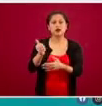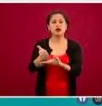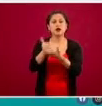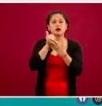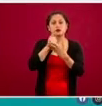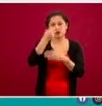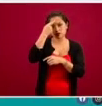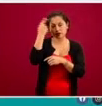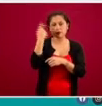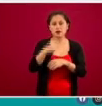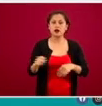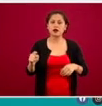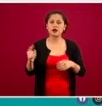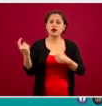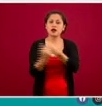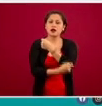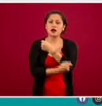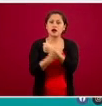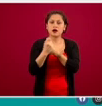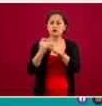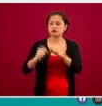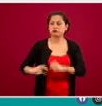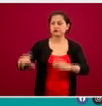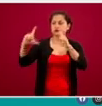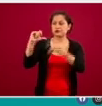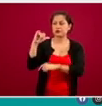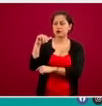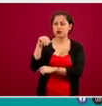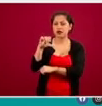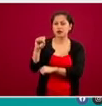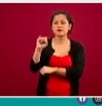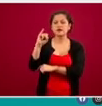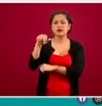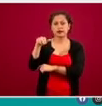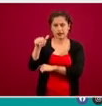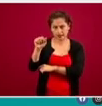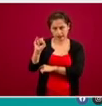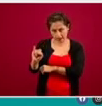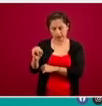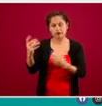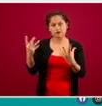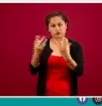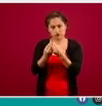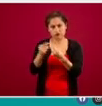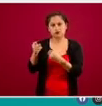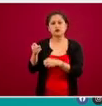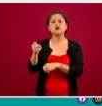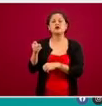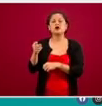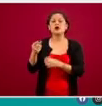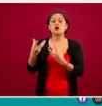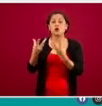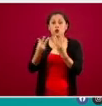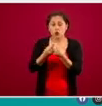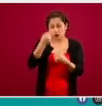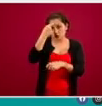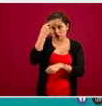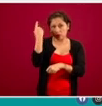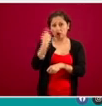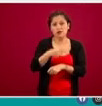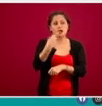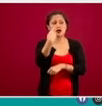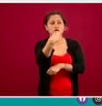which takes us to the National Institute for the Public Access to